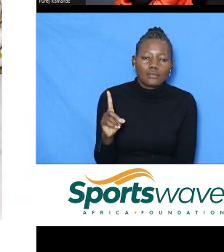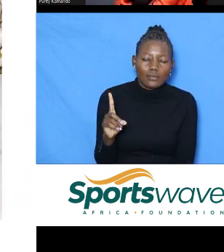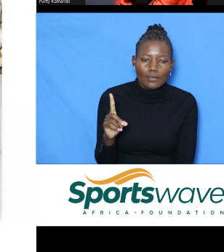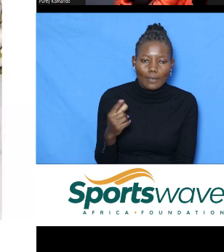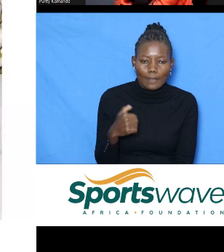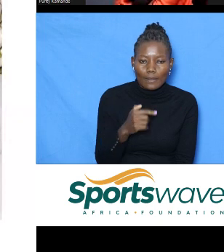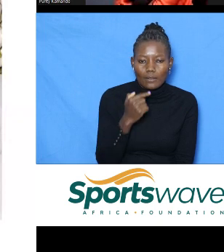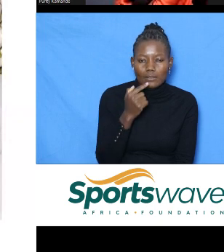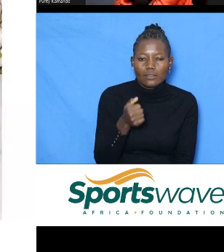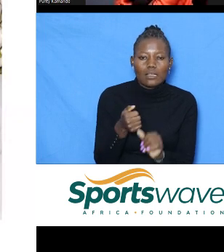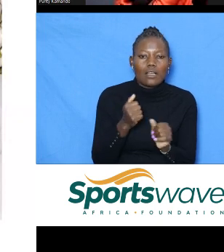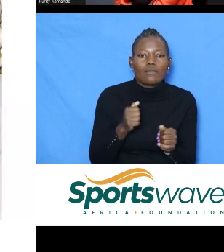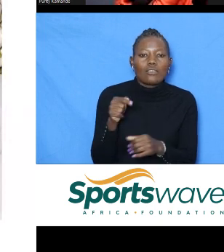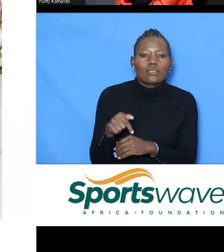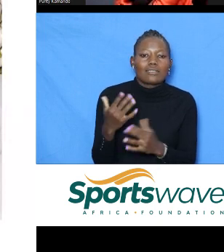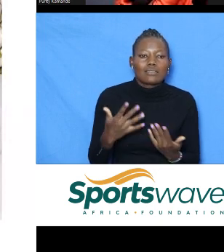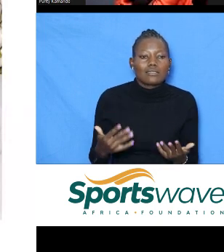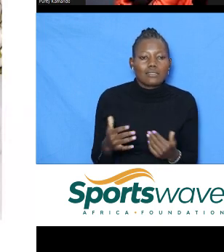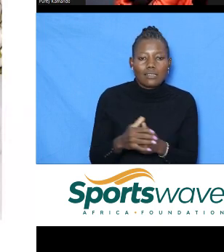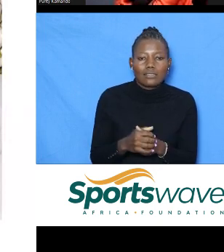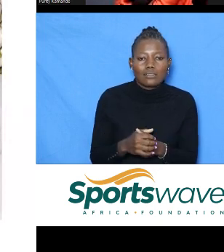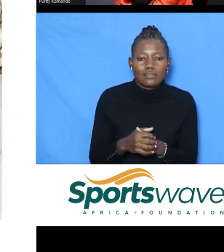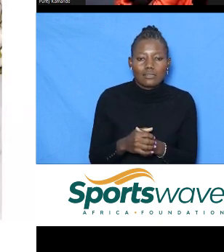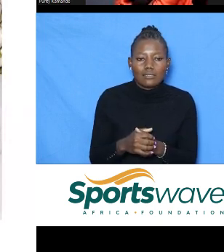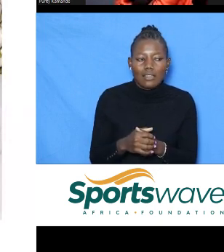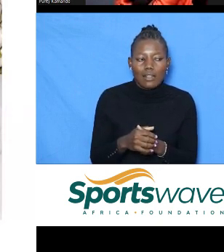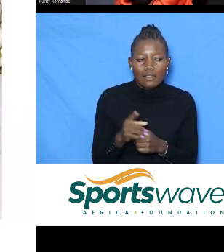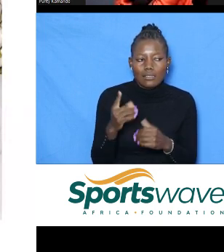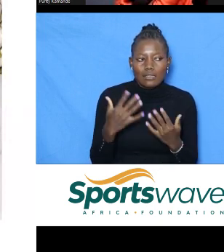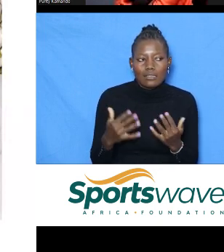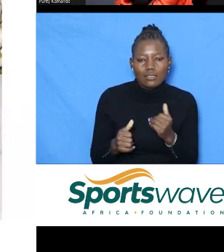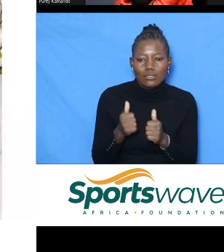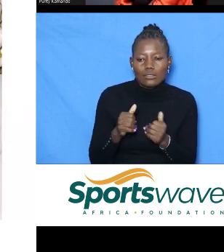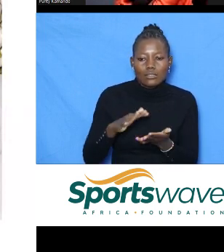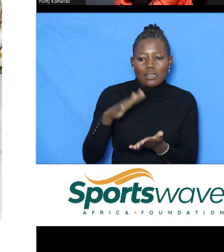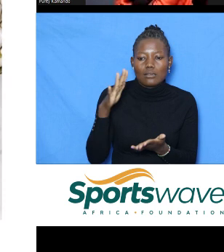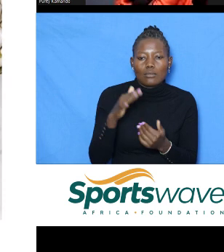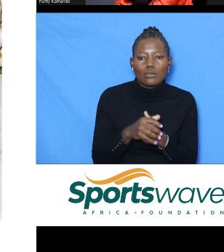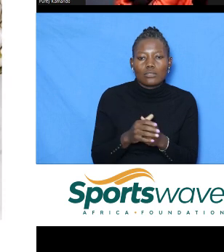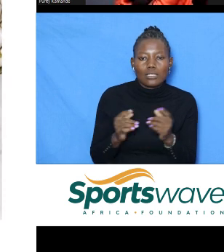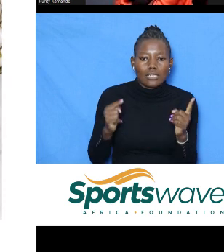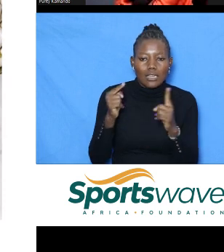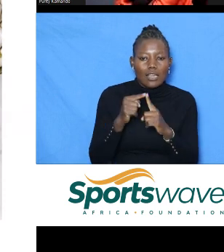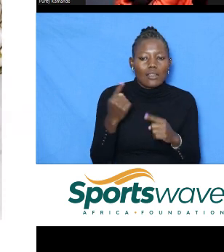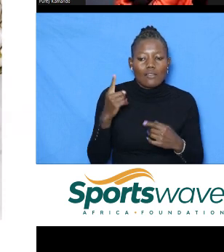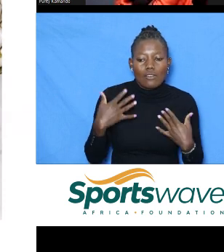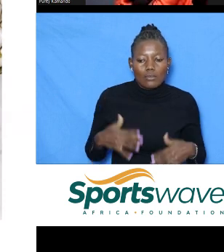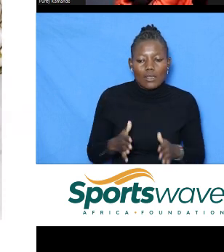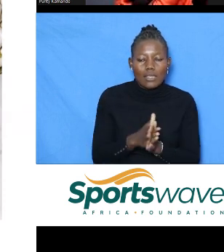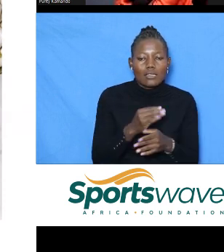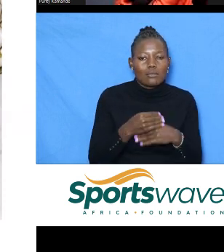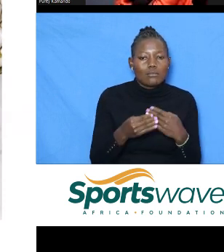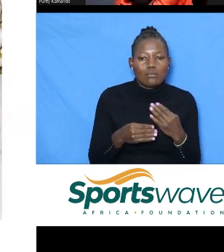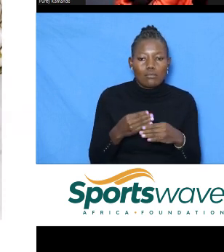So we say avoid these products at all costs. And these are products mostly that are intended for the fitness and bodybuilding